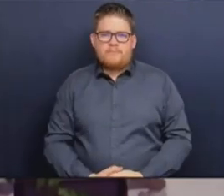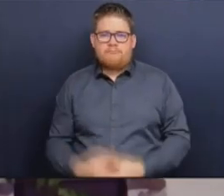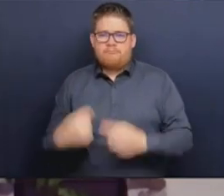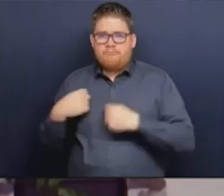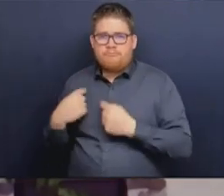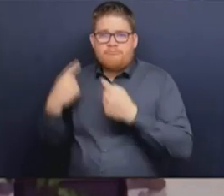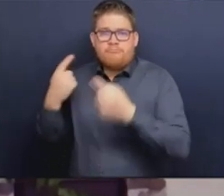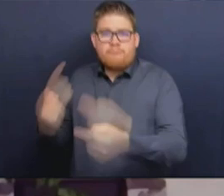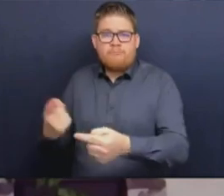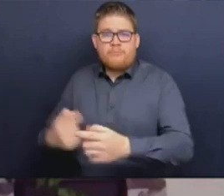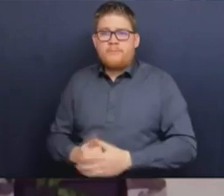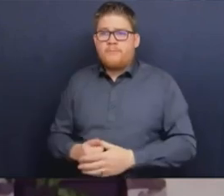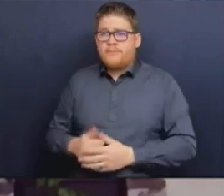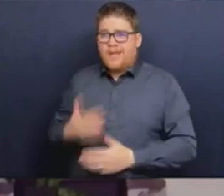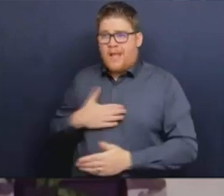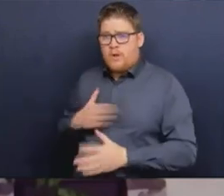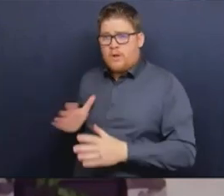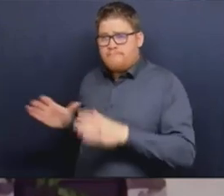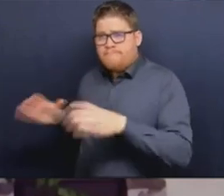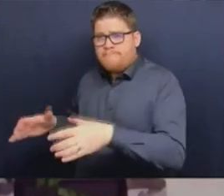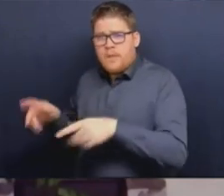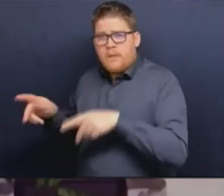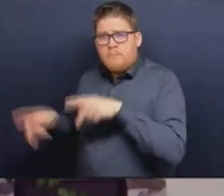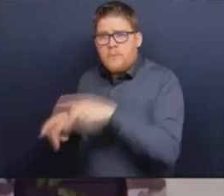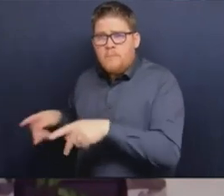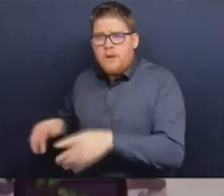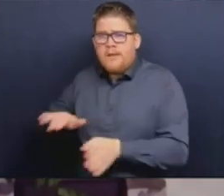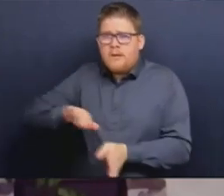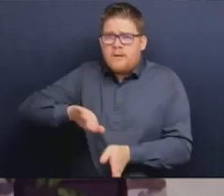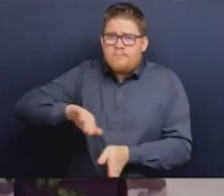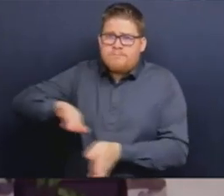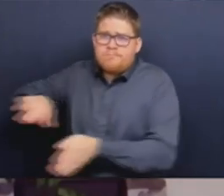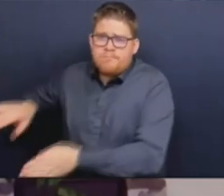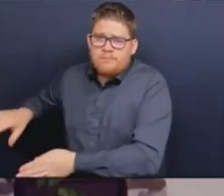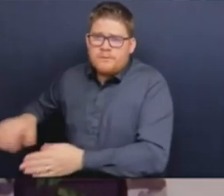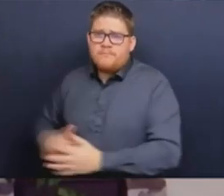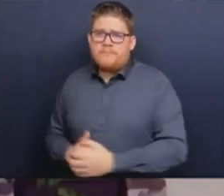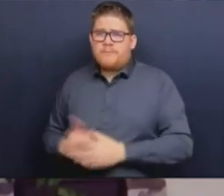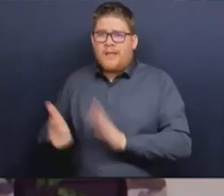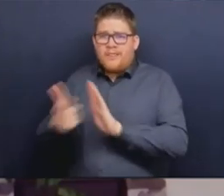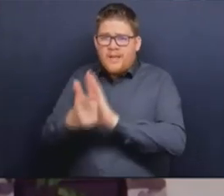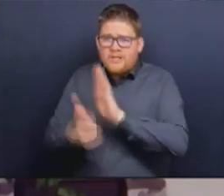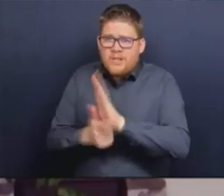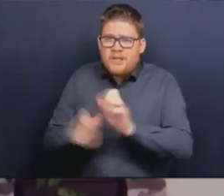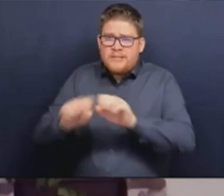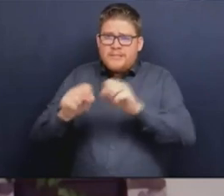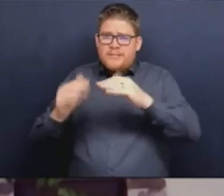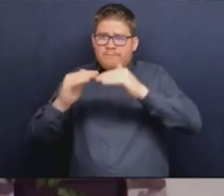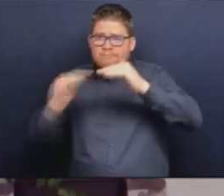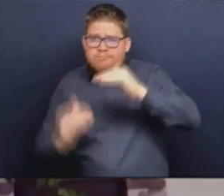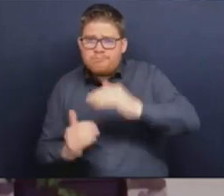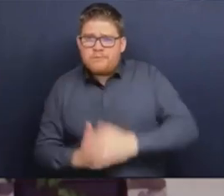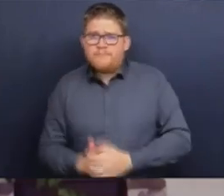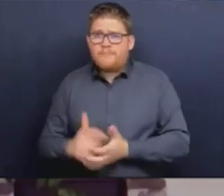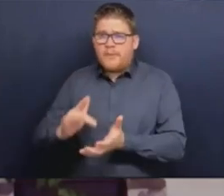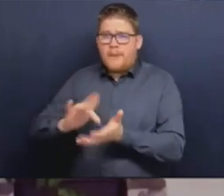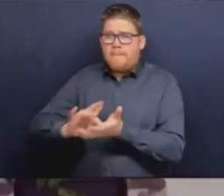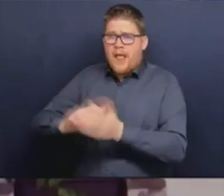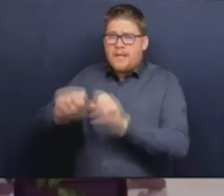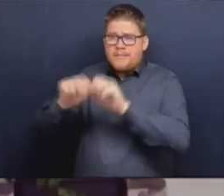whether it be the legal system, medical system, government institutions, or in all other areas of